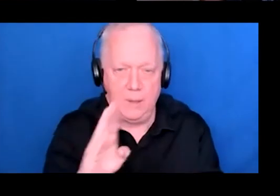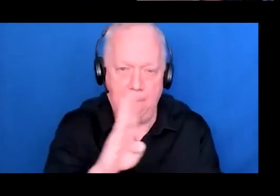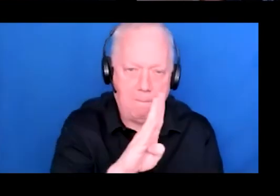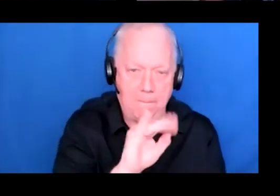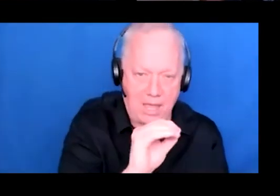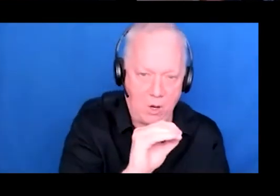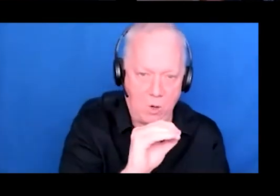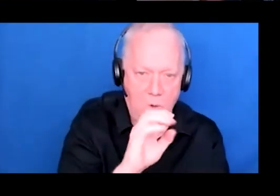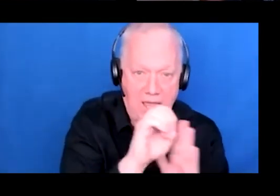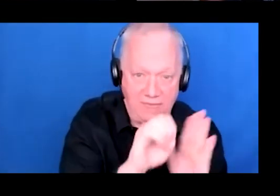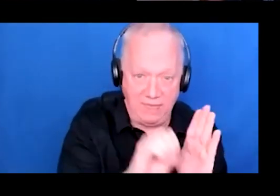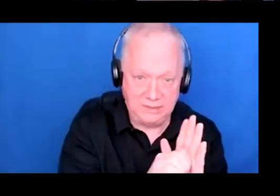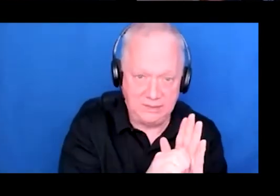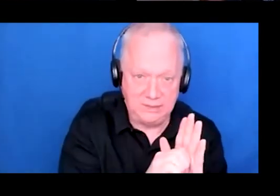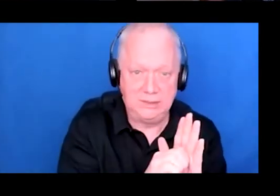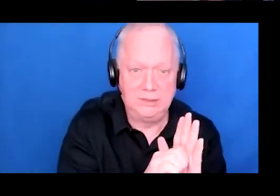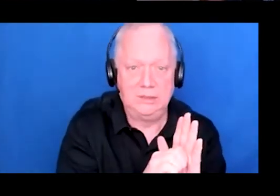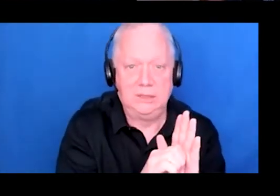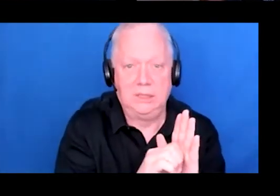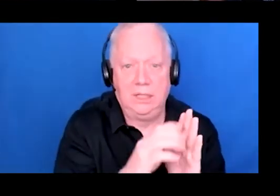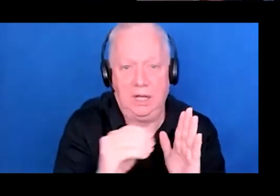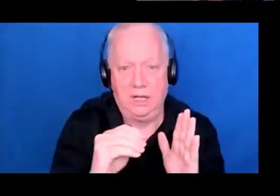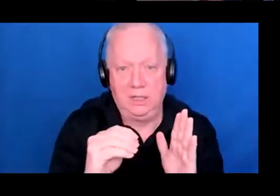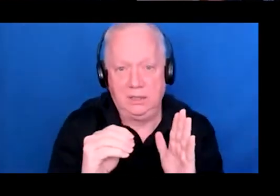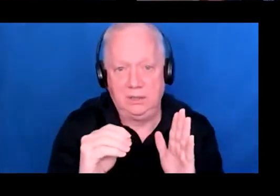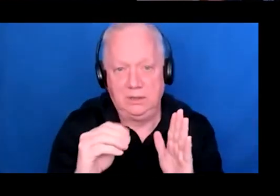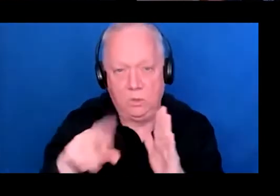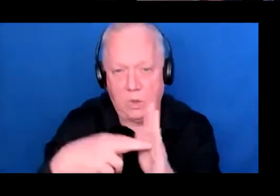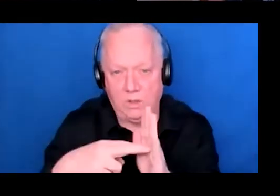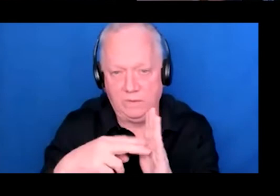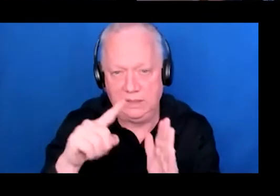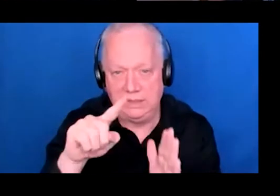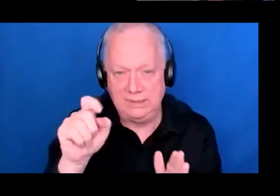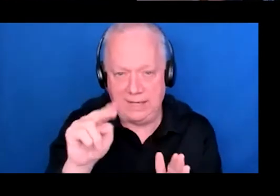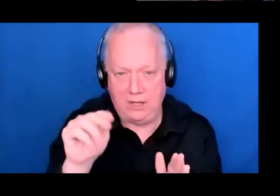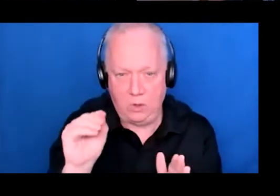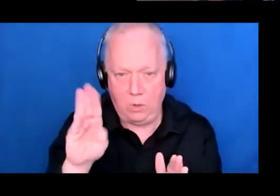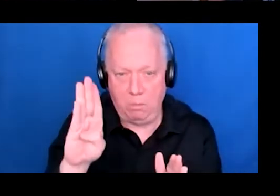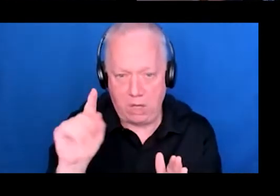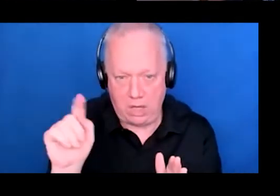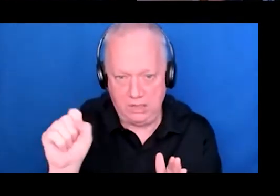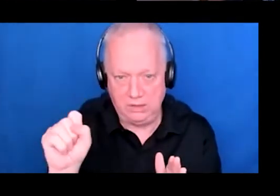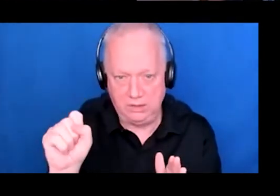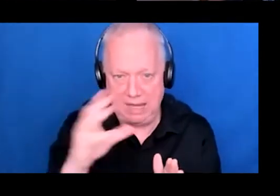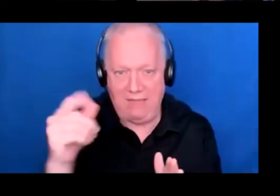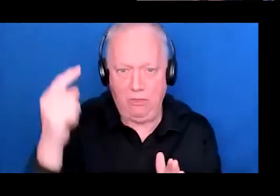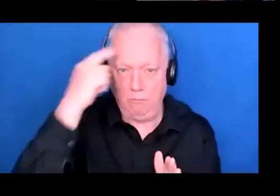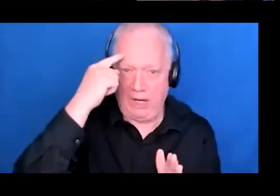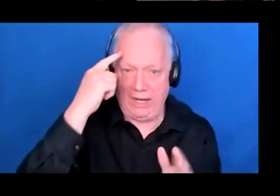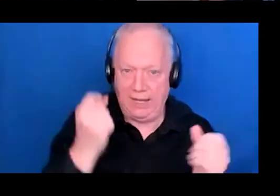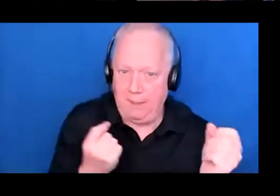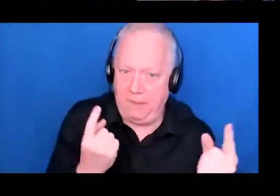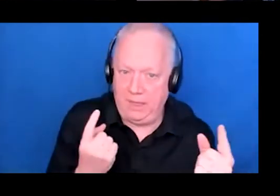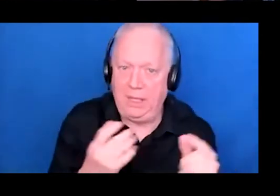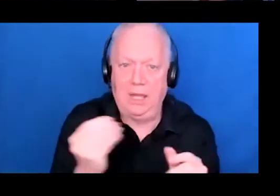bioethics and the role of these sort of xenobots and the brain and empathy, and sort